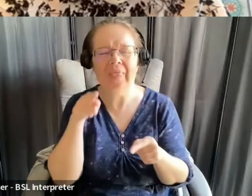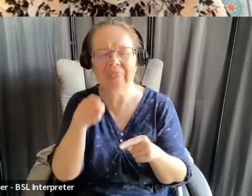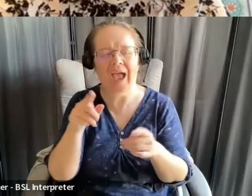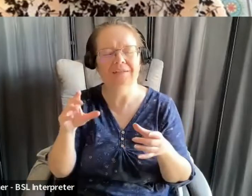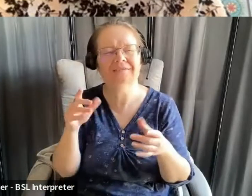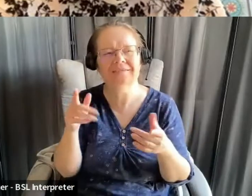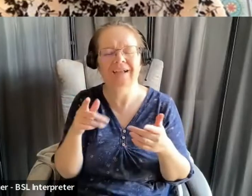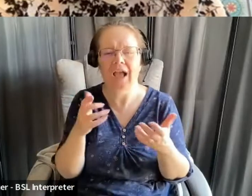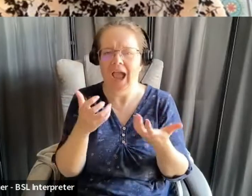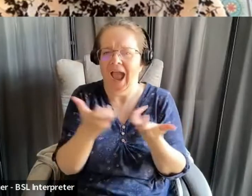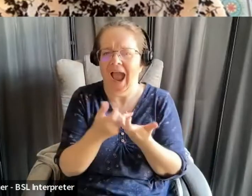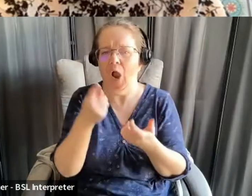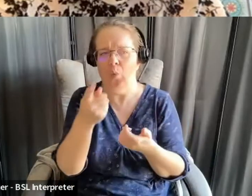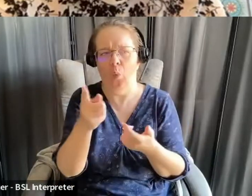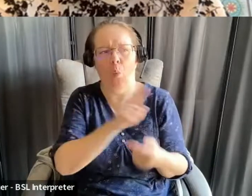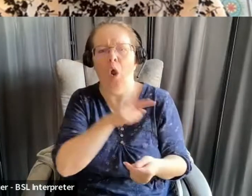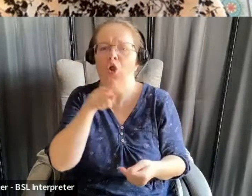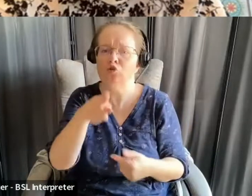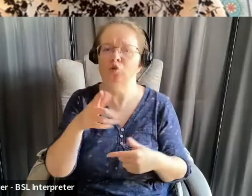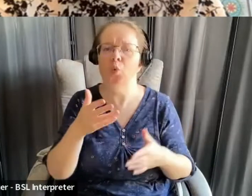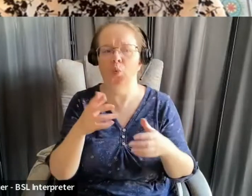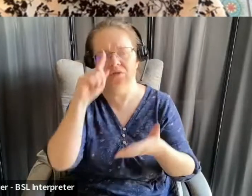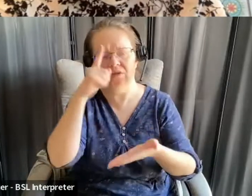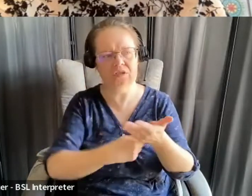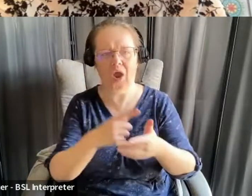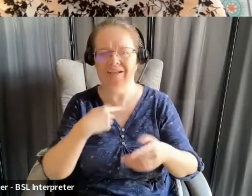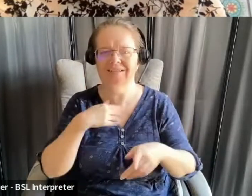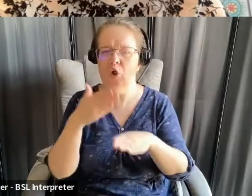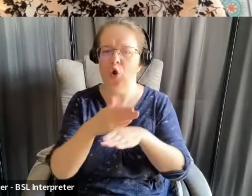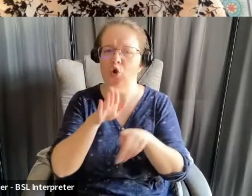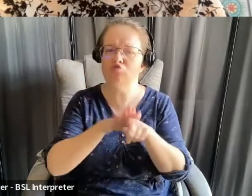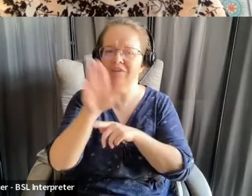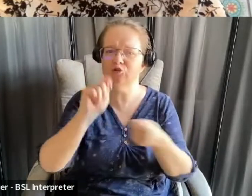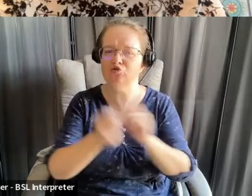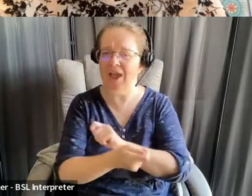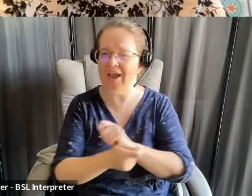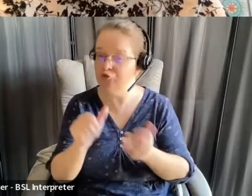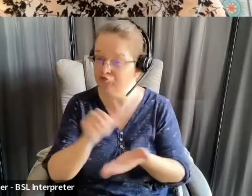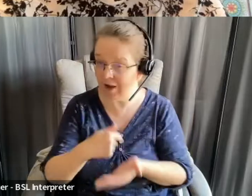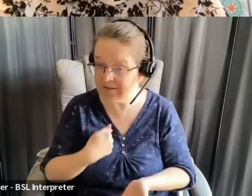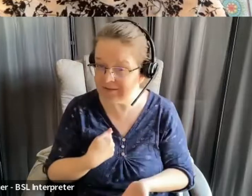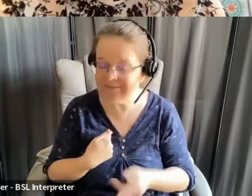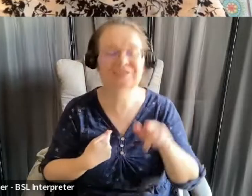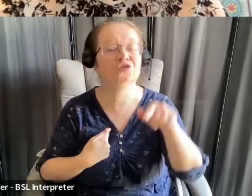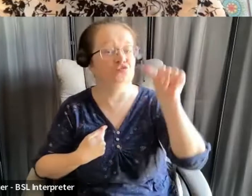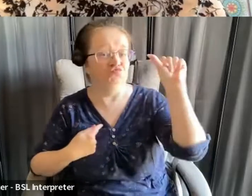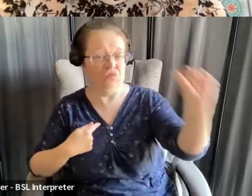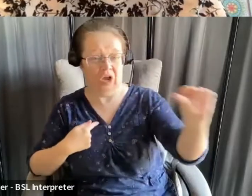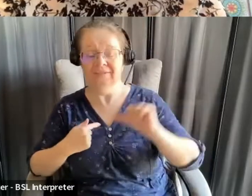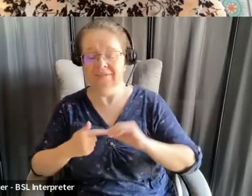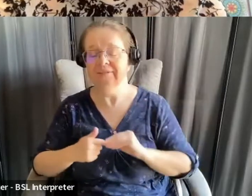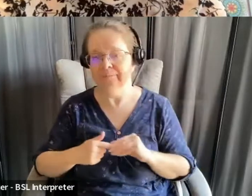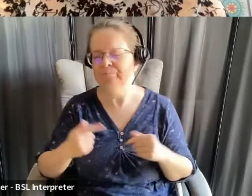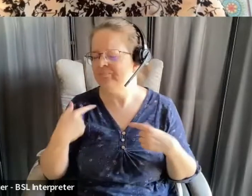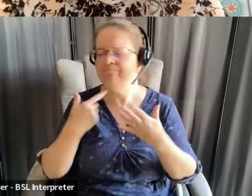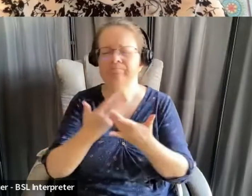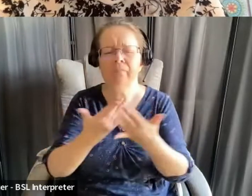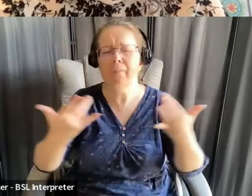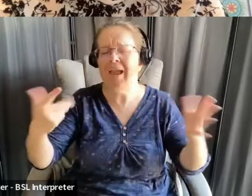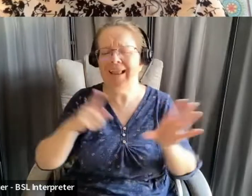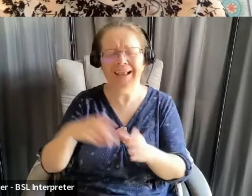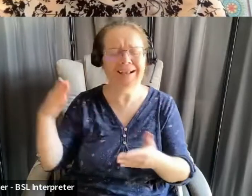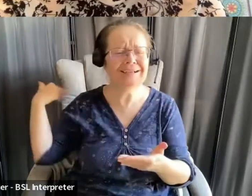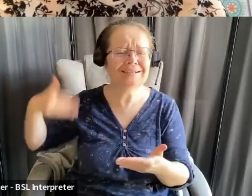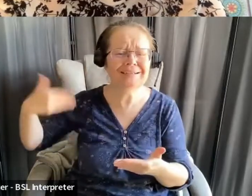you decided to make a career change, right? Yeah, no, exactly that. And for years,